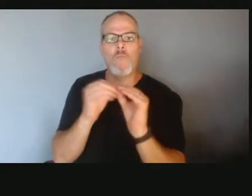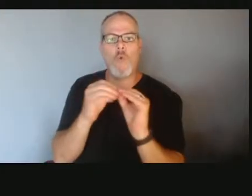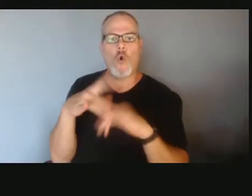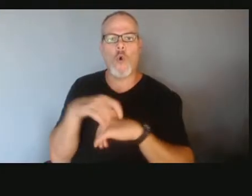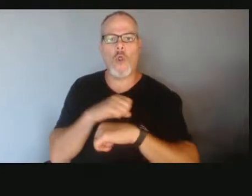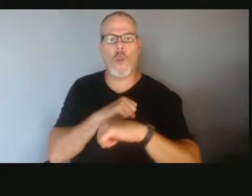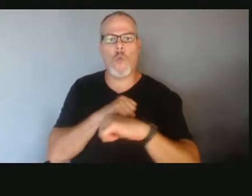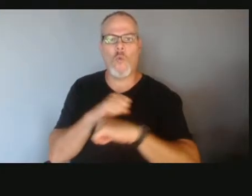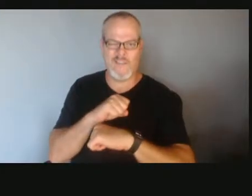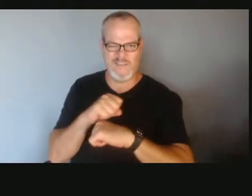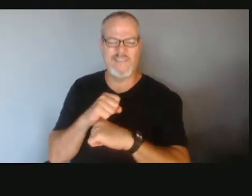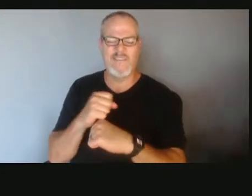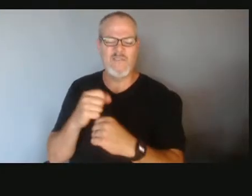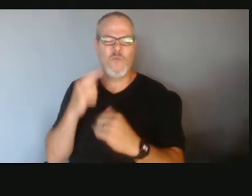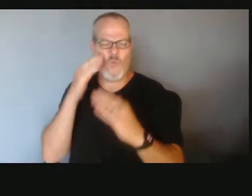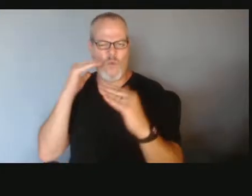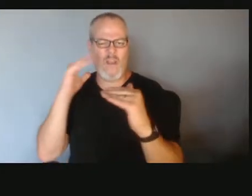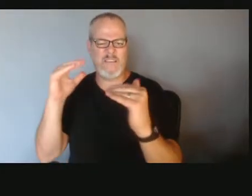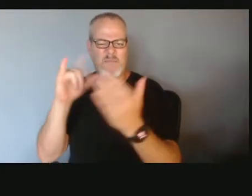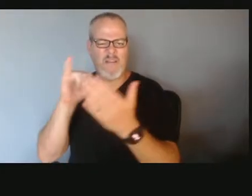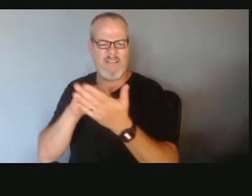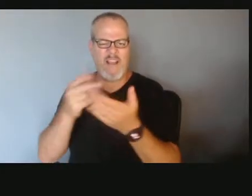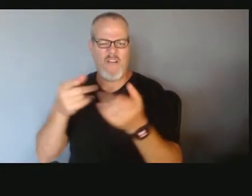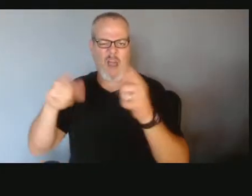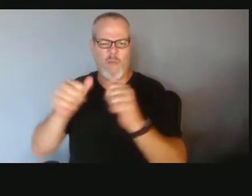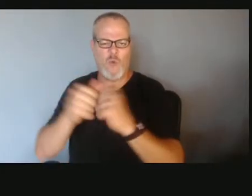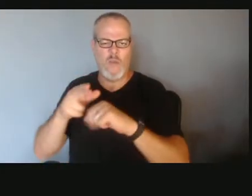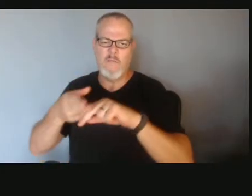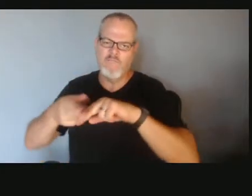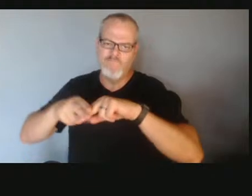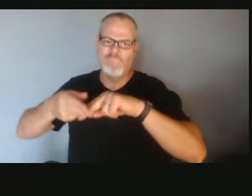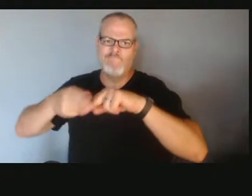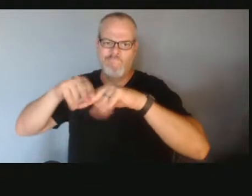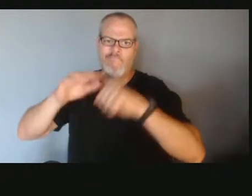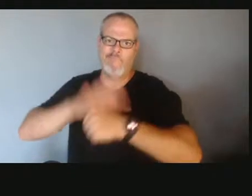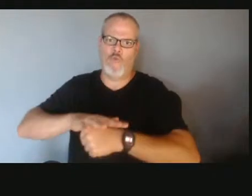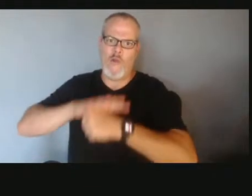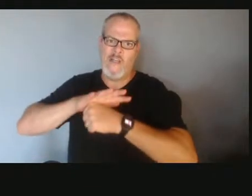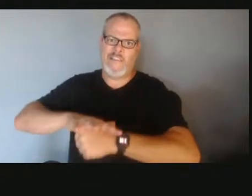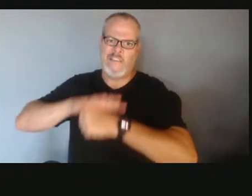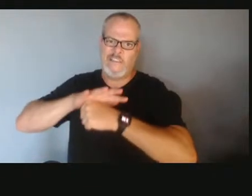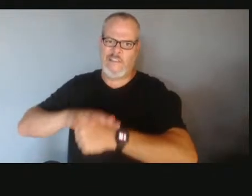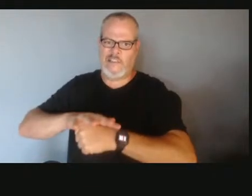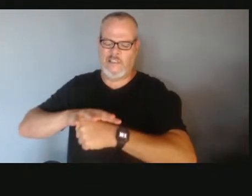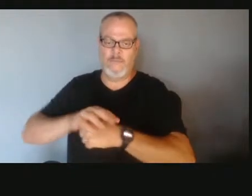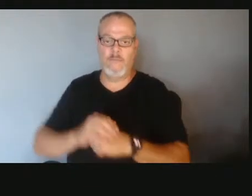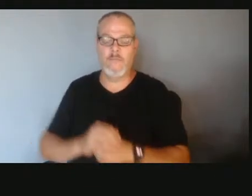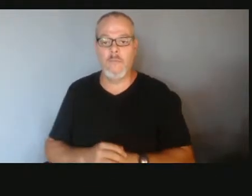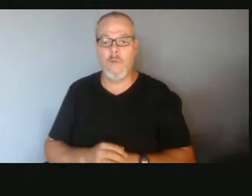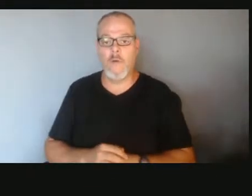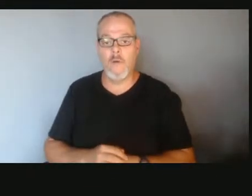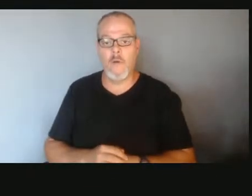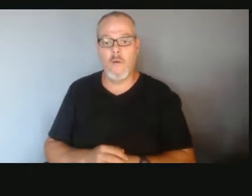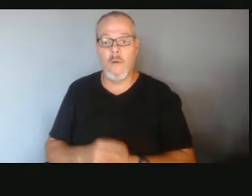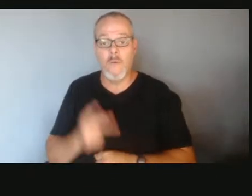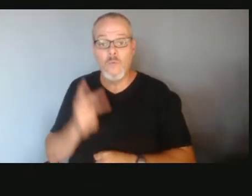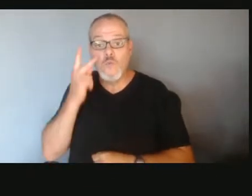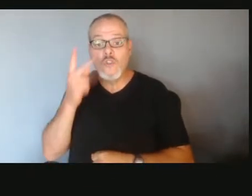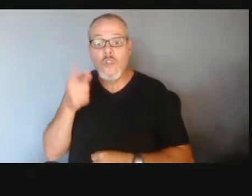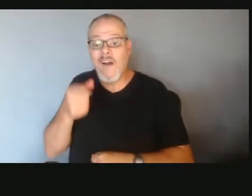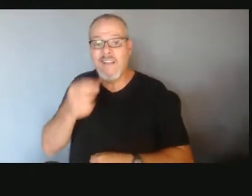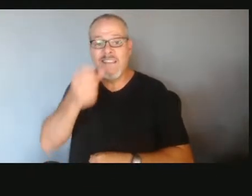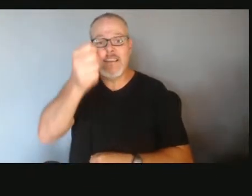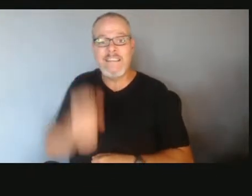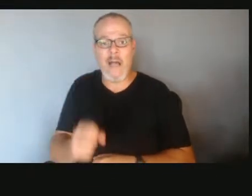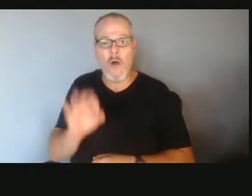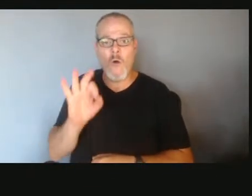expect with building summit pressure coming up towards the next episode. So there's that. We noted already the south flank events